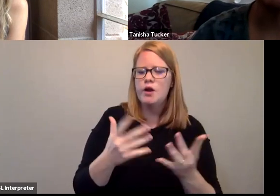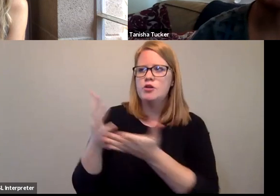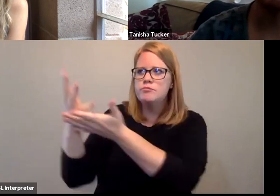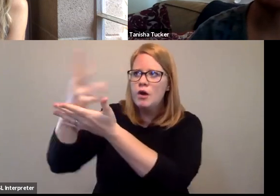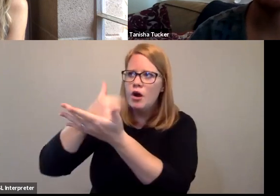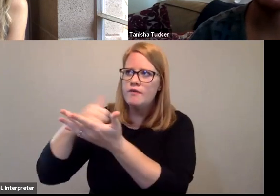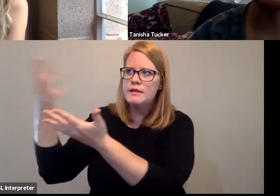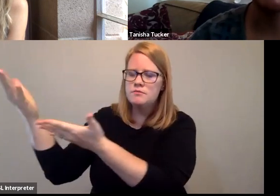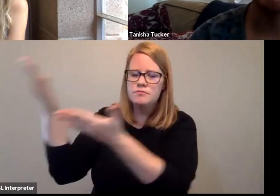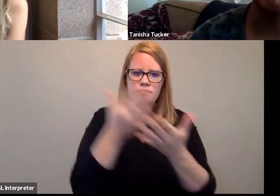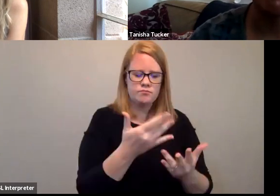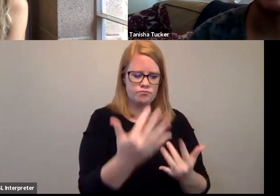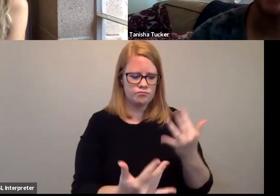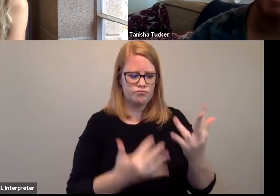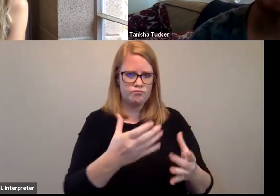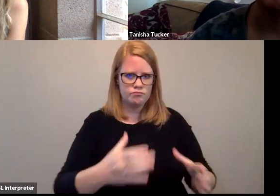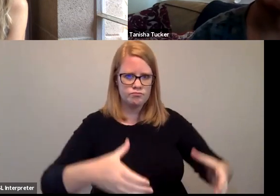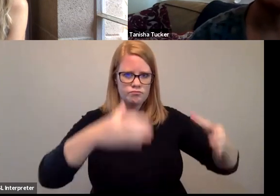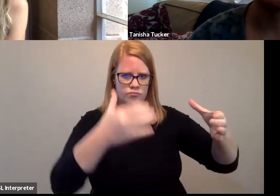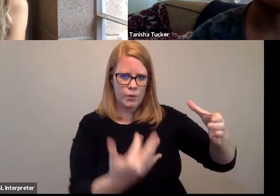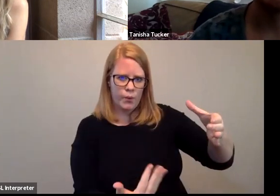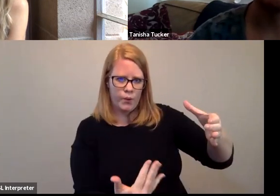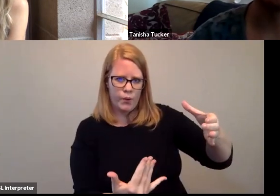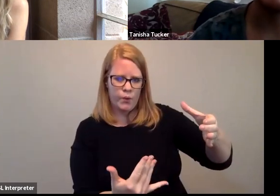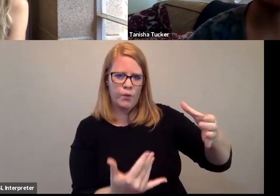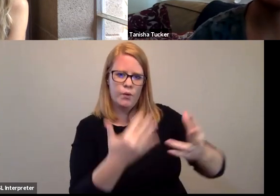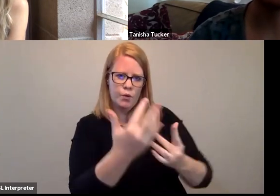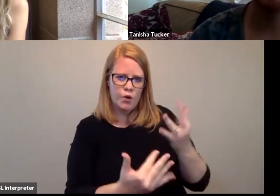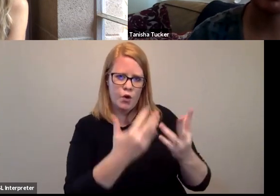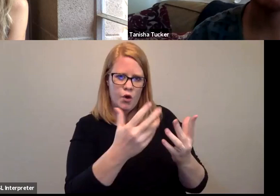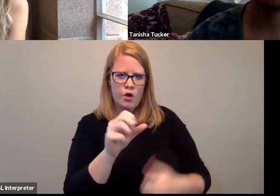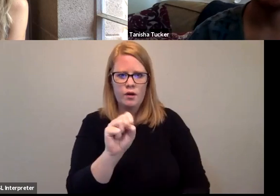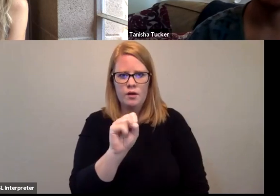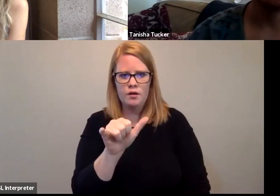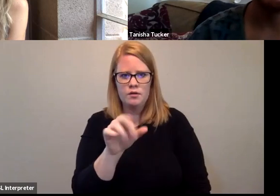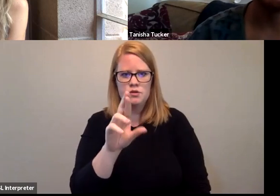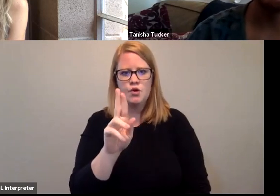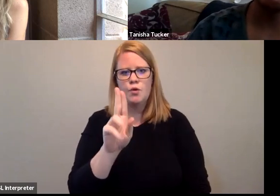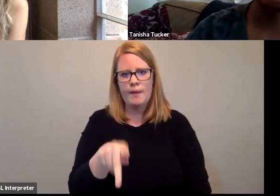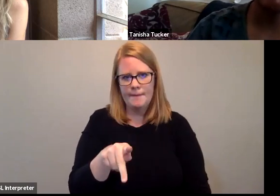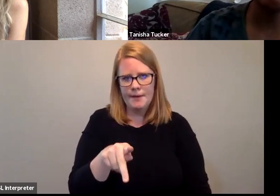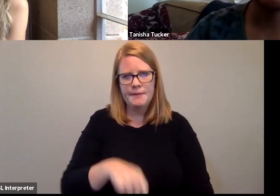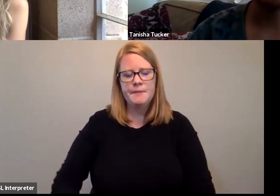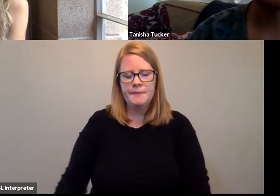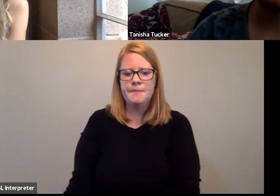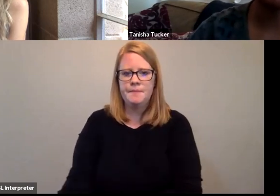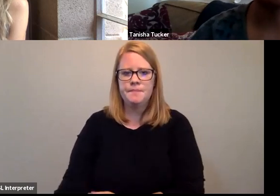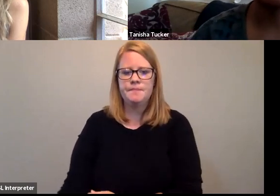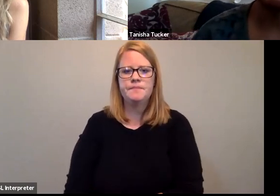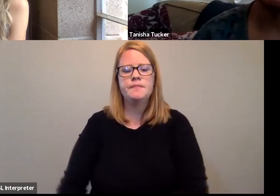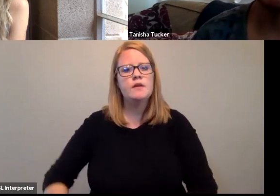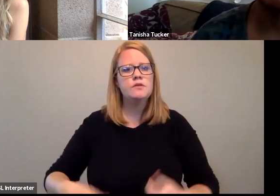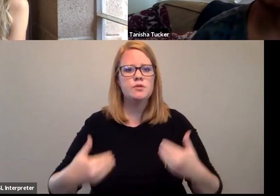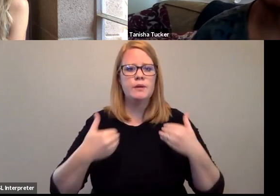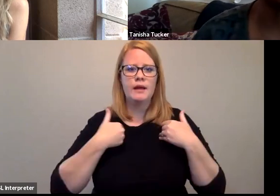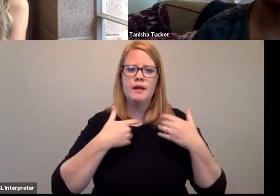cook the syrup traditionally how we always have. So yeah, with the tribe, you know, the tribal officials, the